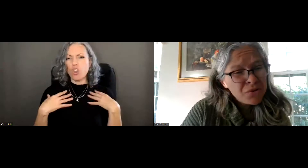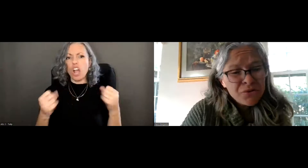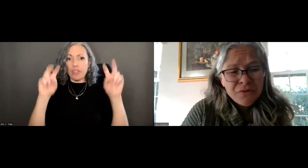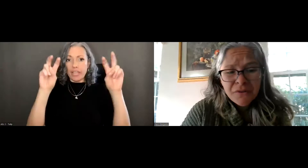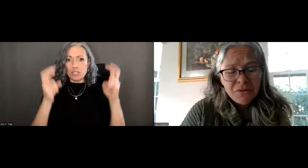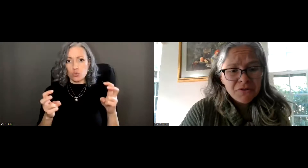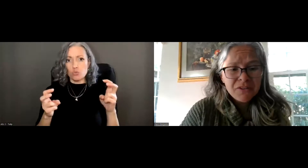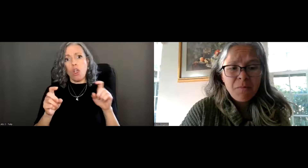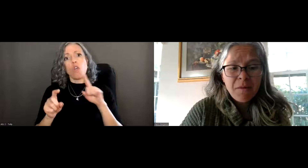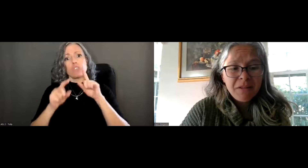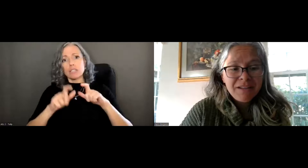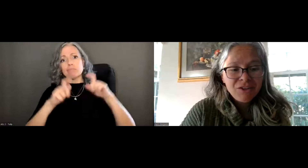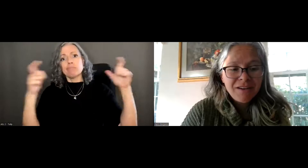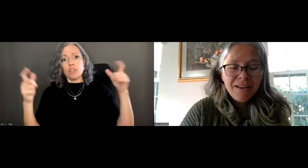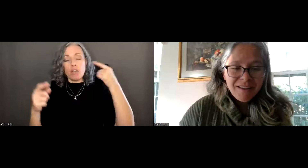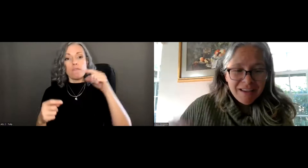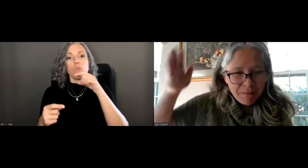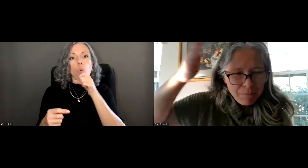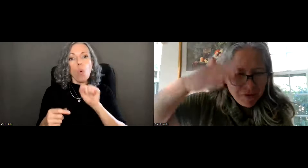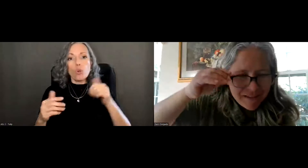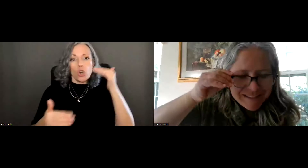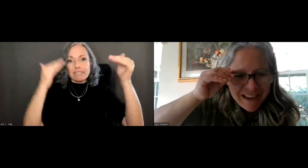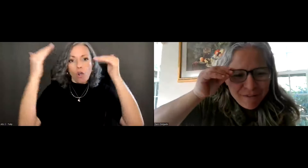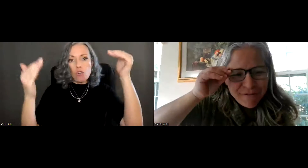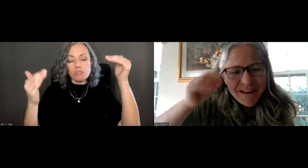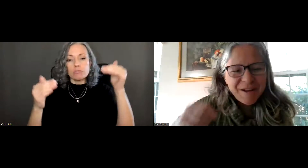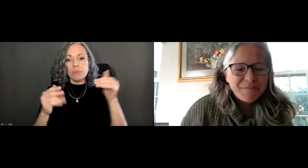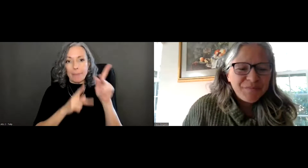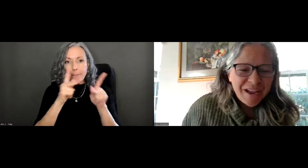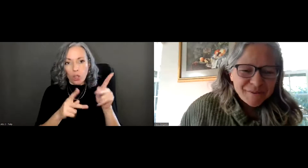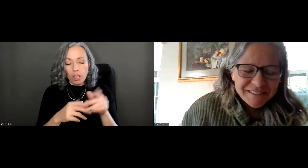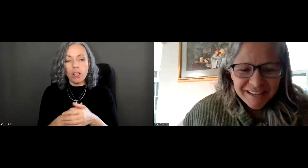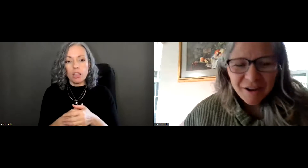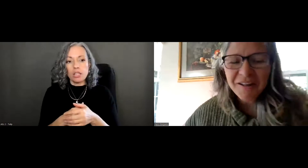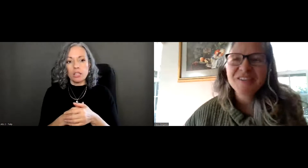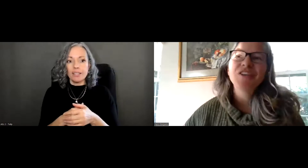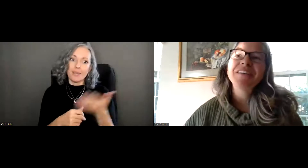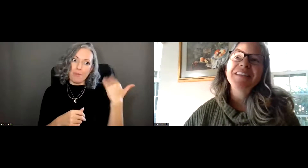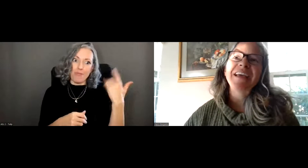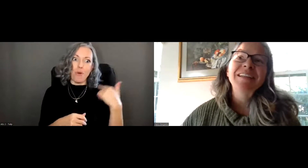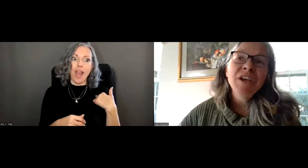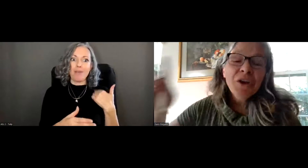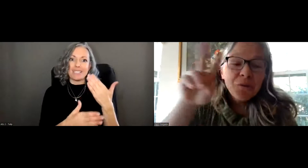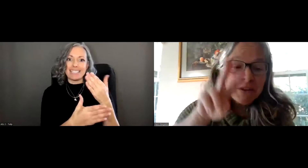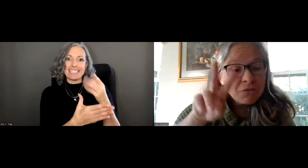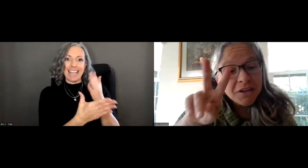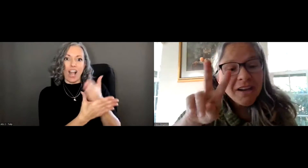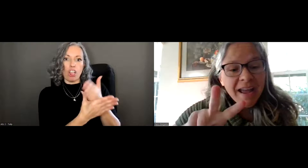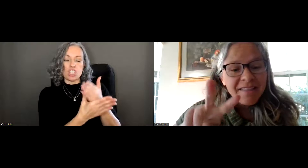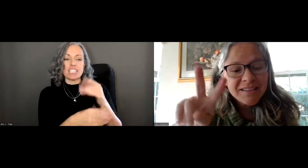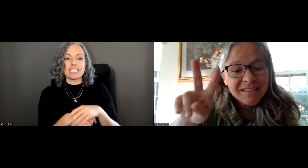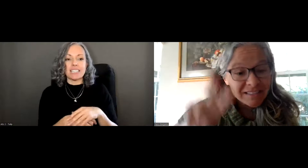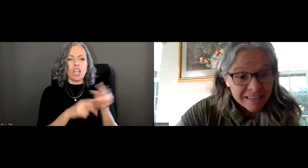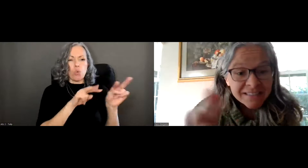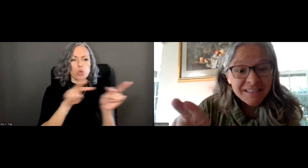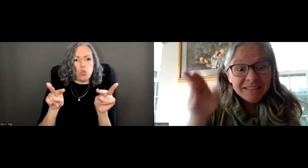issues are huge for the older adult population. In my previous life, I was a psychologist, and when you look